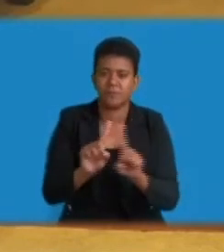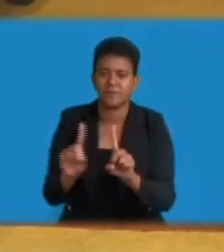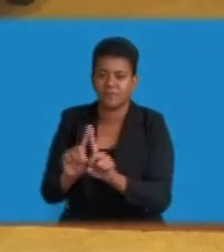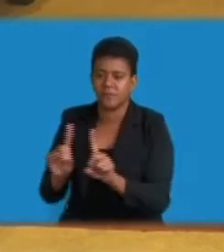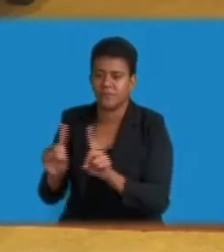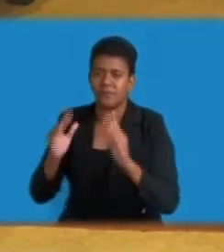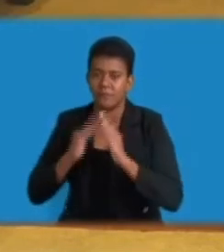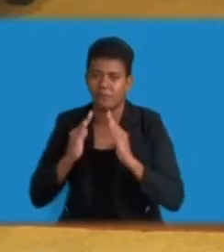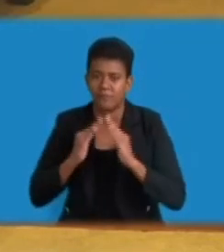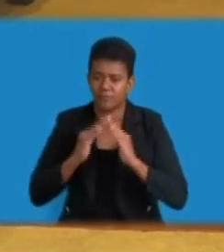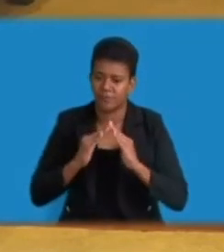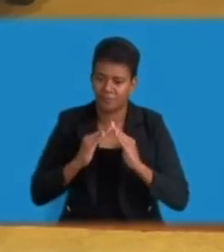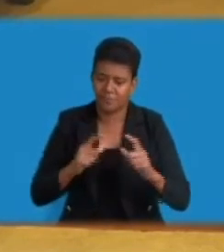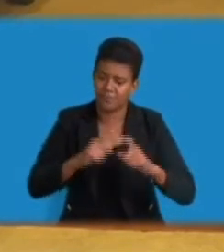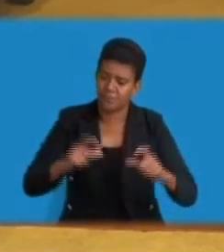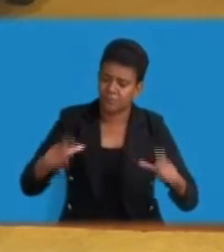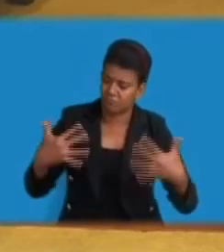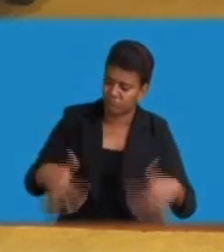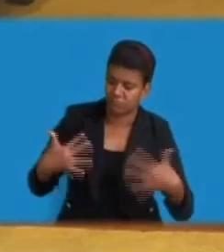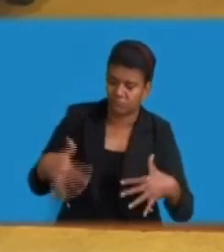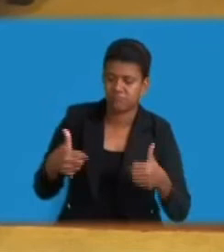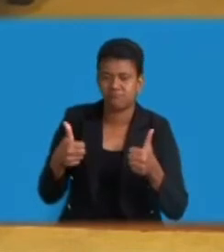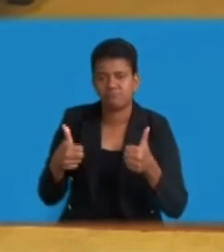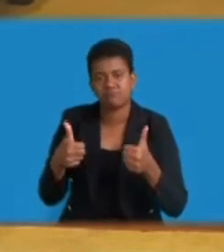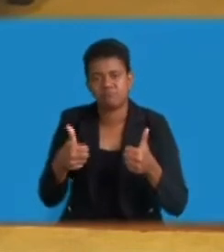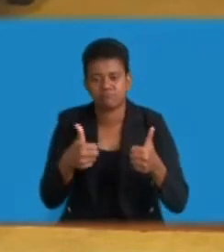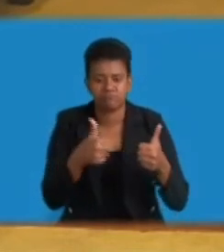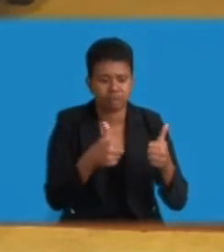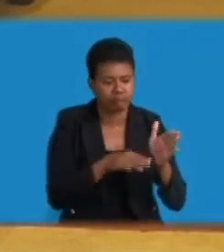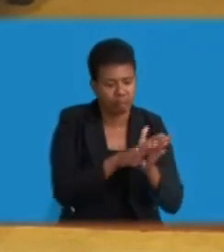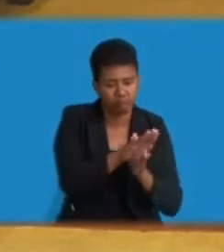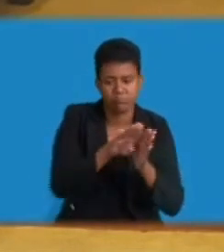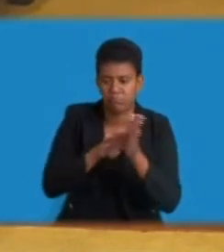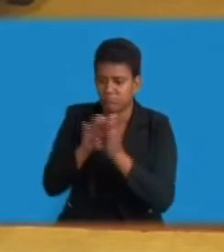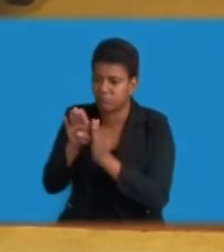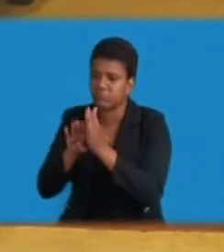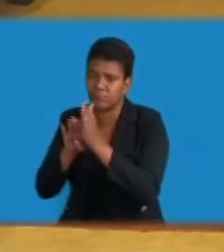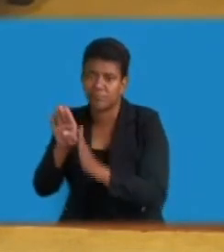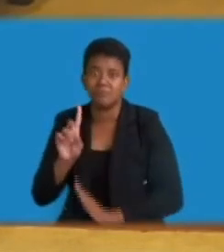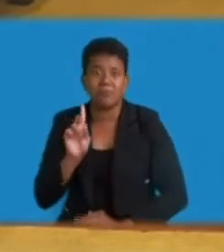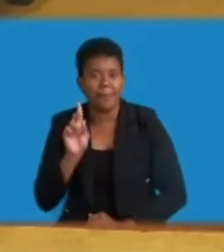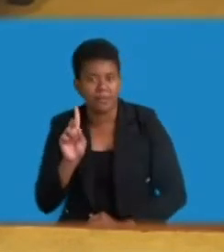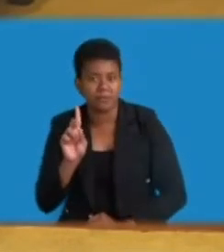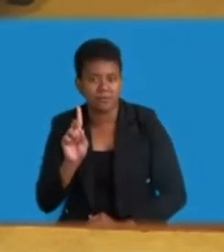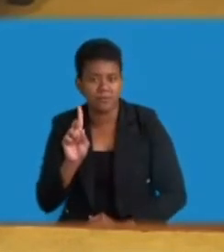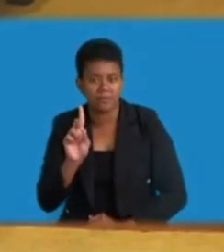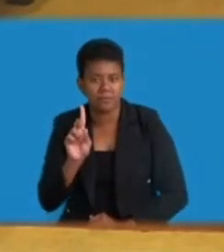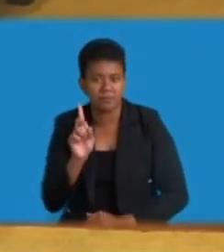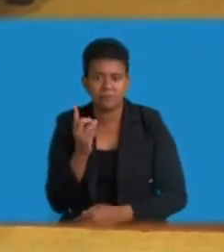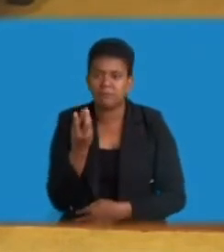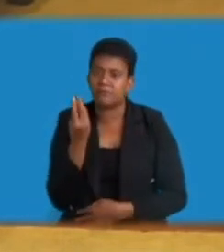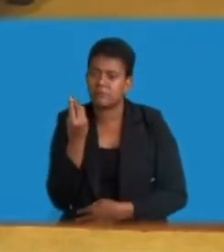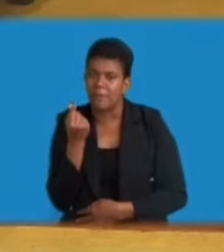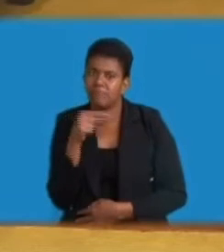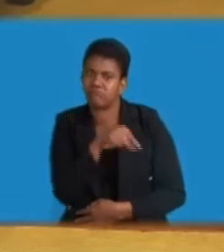and cities, yes, there are developments that have taken place, but there are also developments that have been very questionable